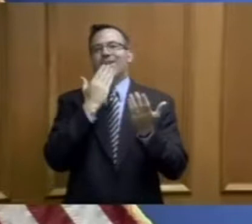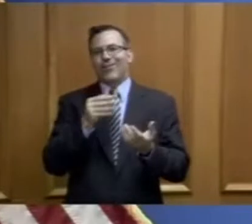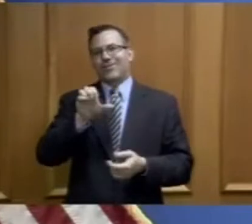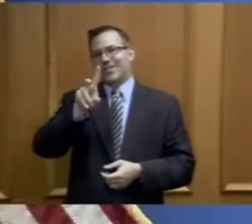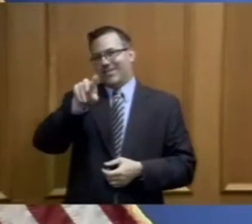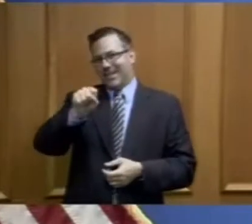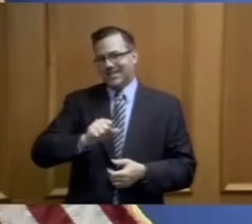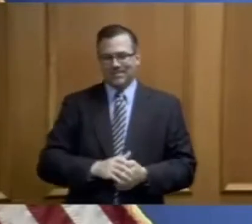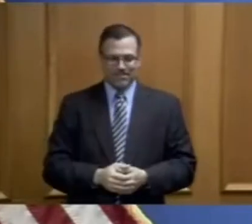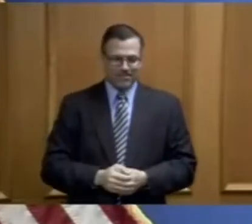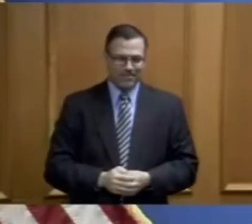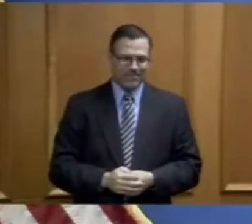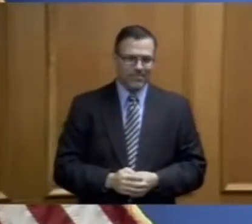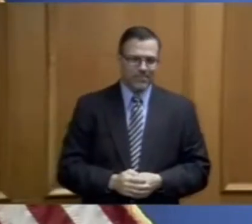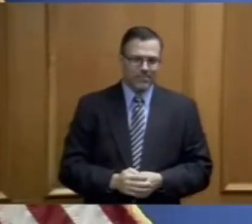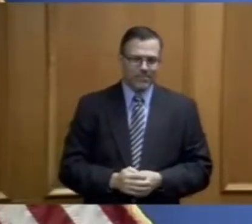partnership.